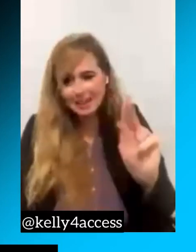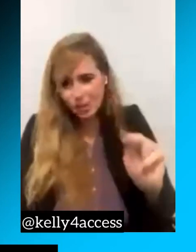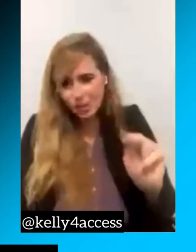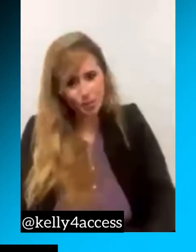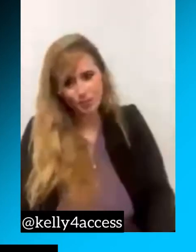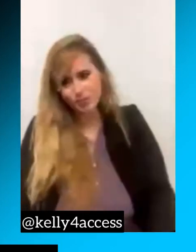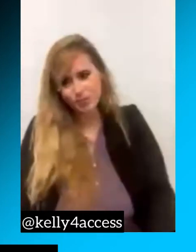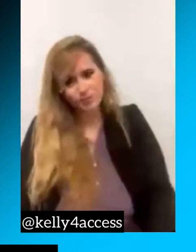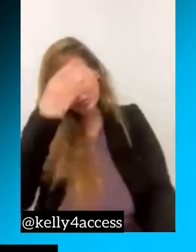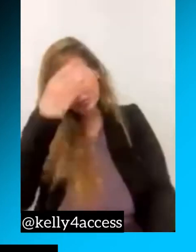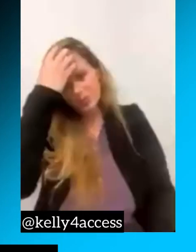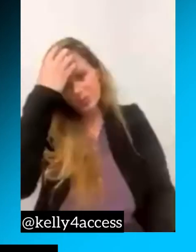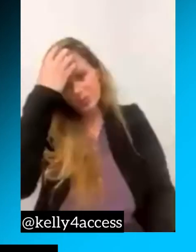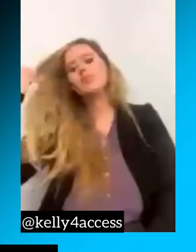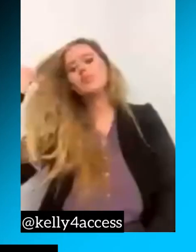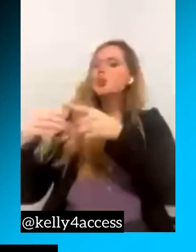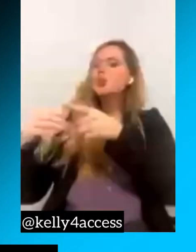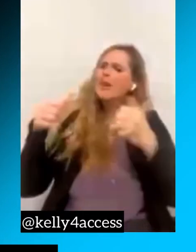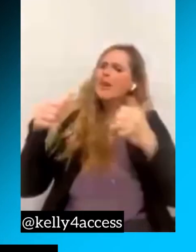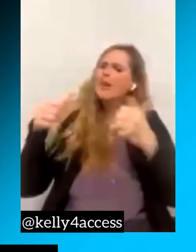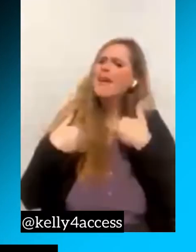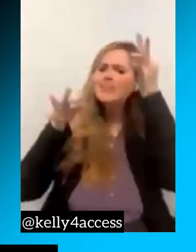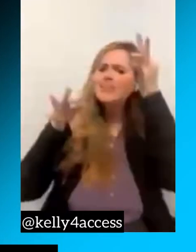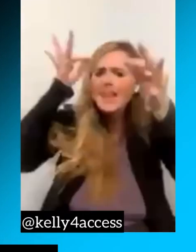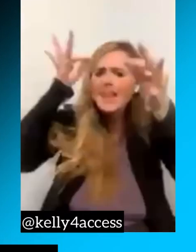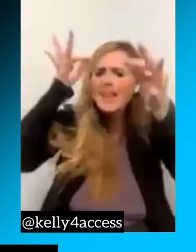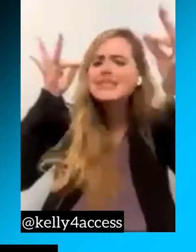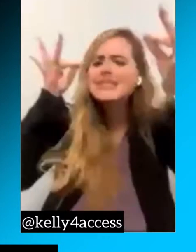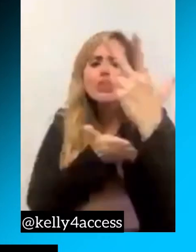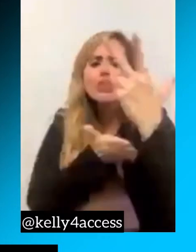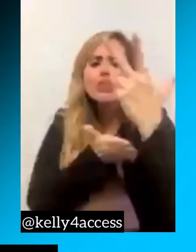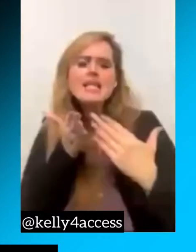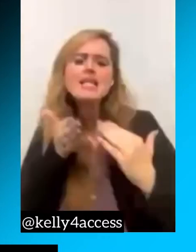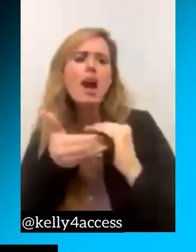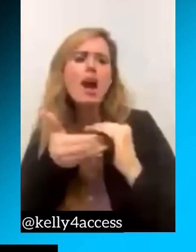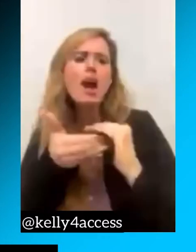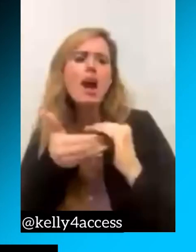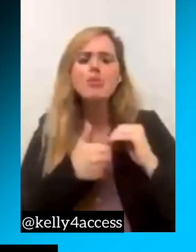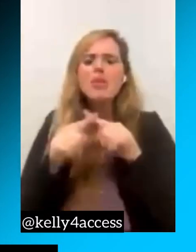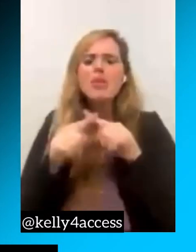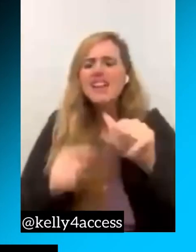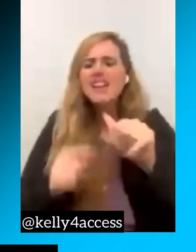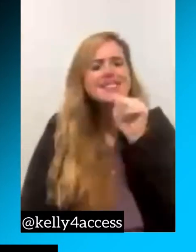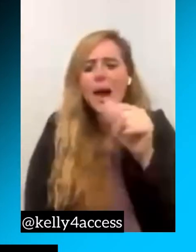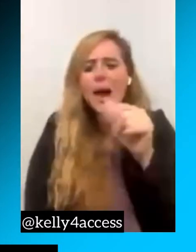Like you can have fantasies about threesomes, but that's not polyamory.